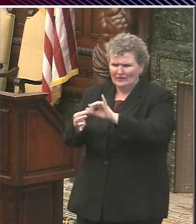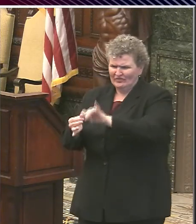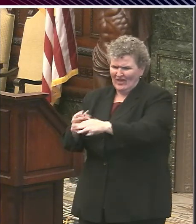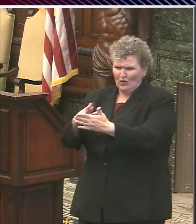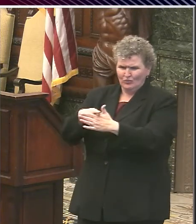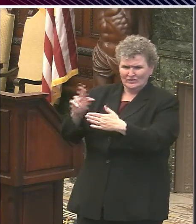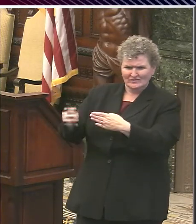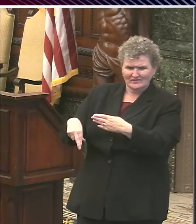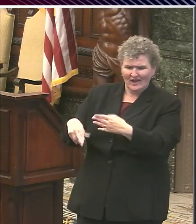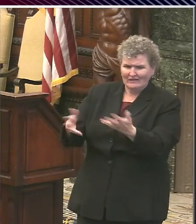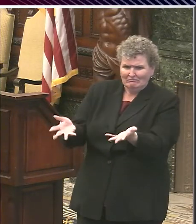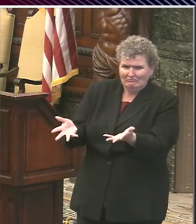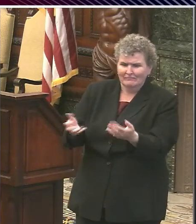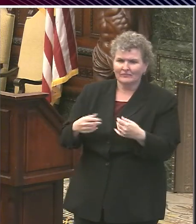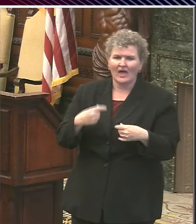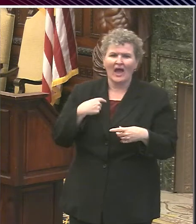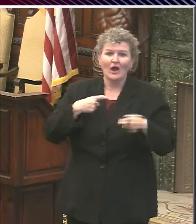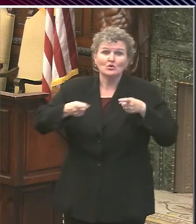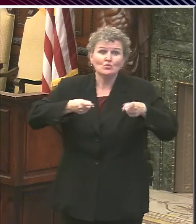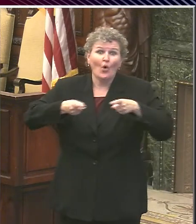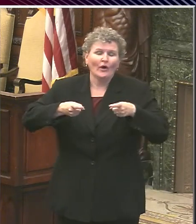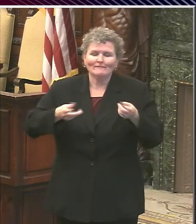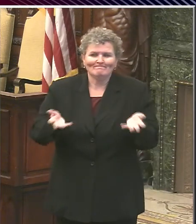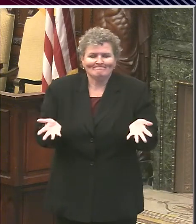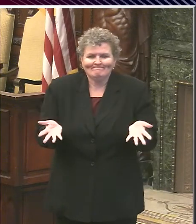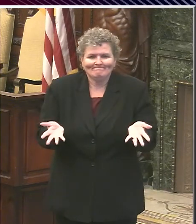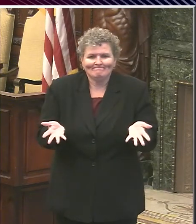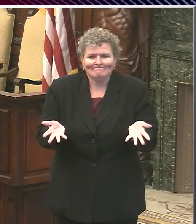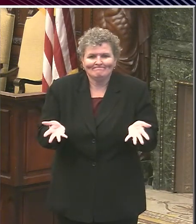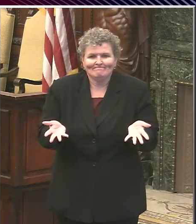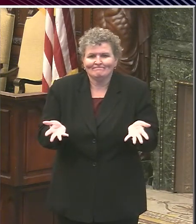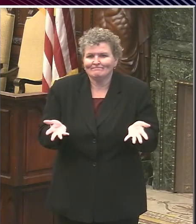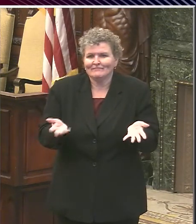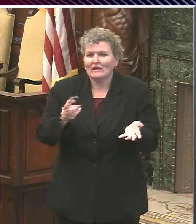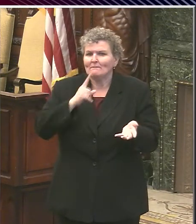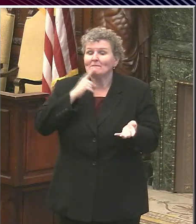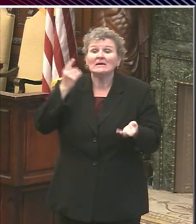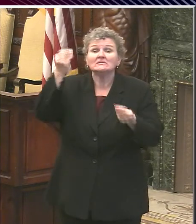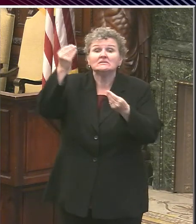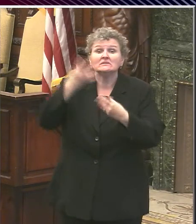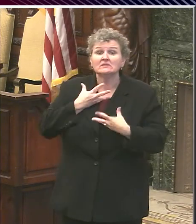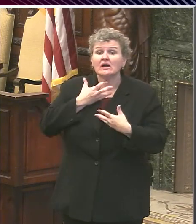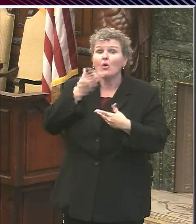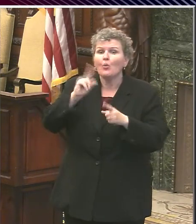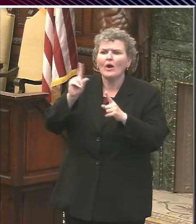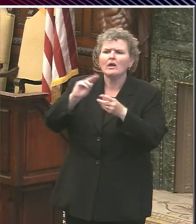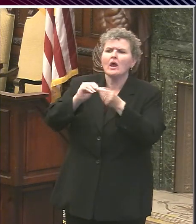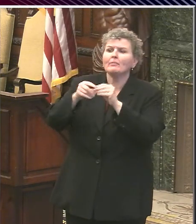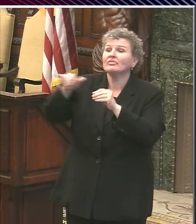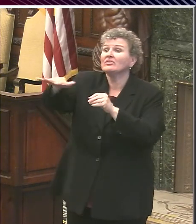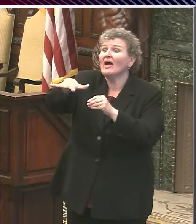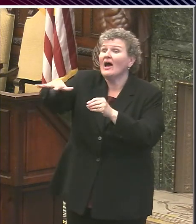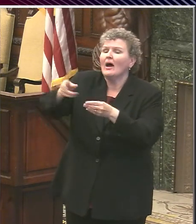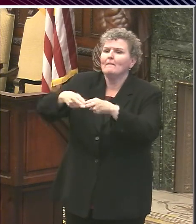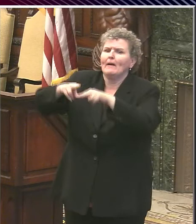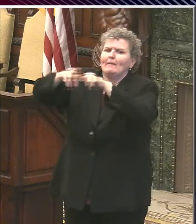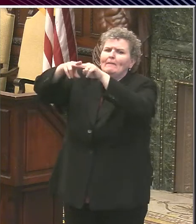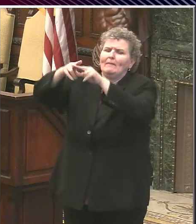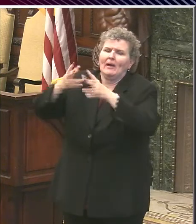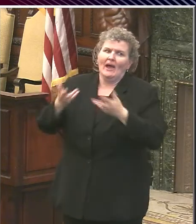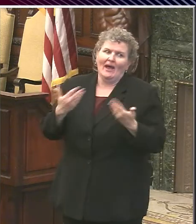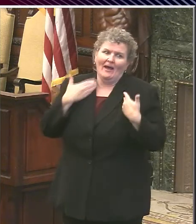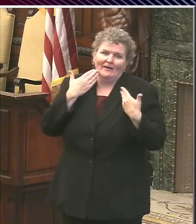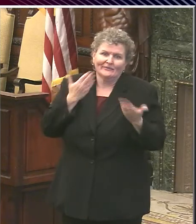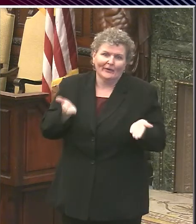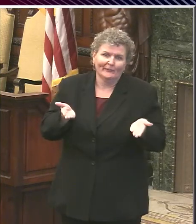going to control the epidemic. It simply would say at best where it is and where it's rising. And we have information on